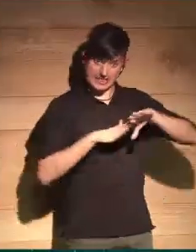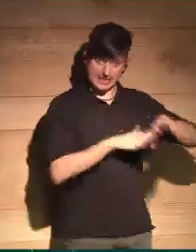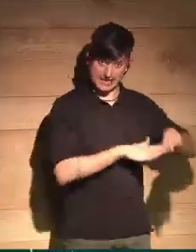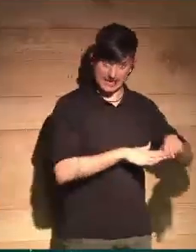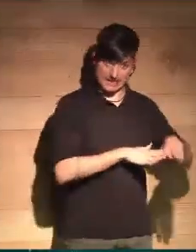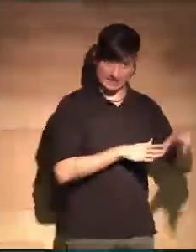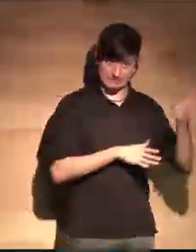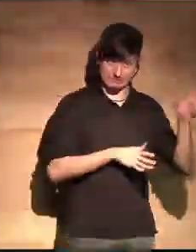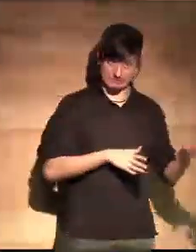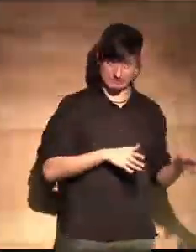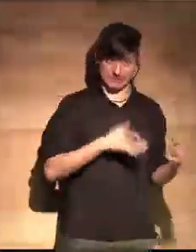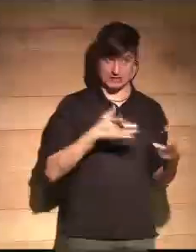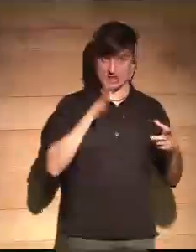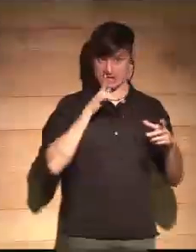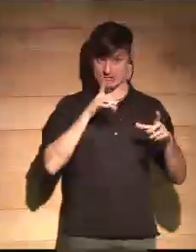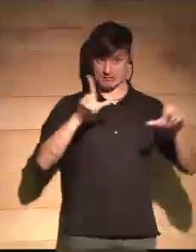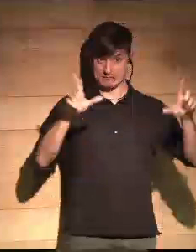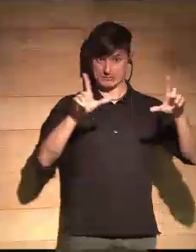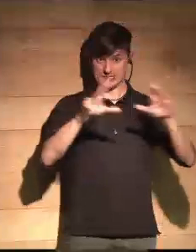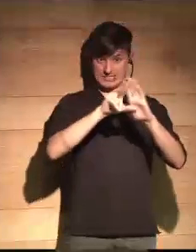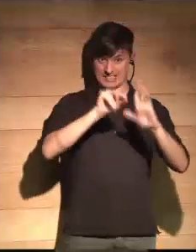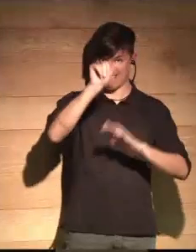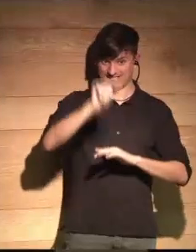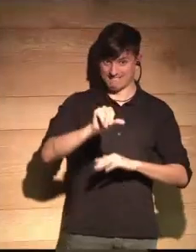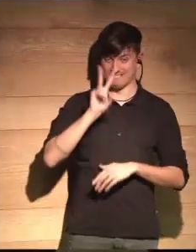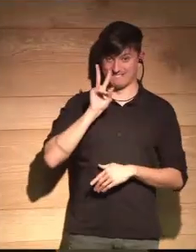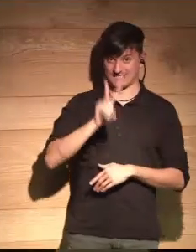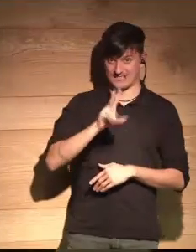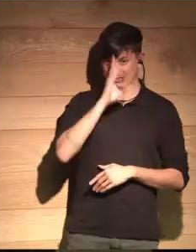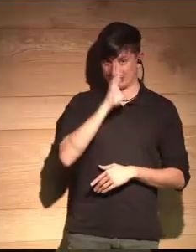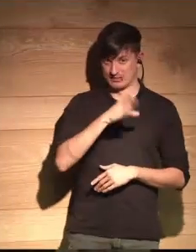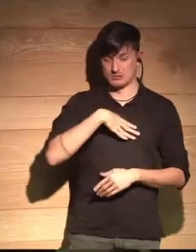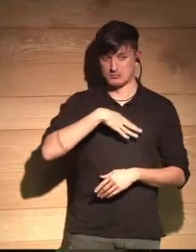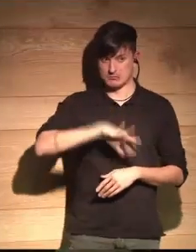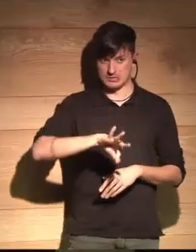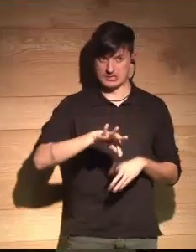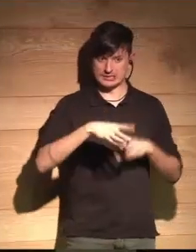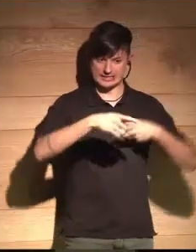sustainable, theoretically running it with 50% of the vehicles we have today.